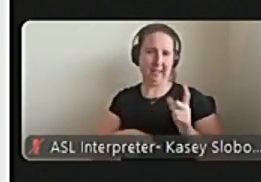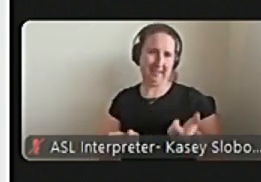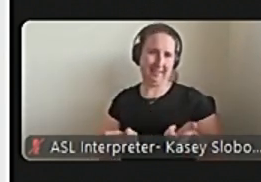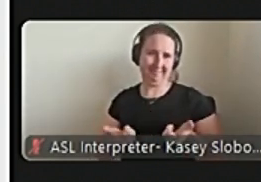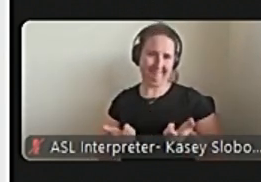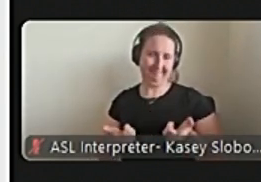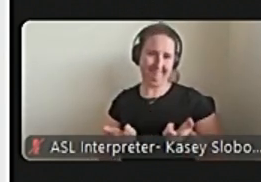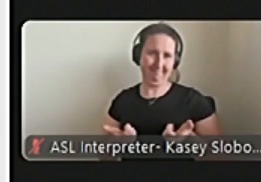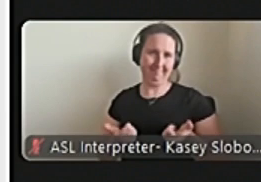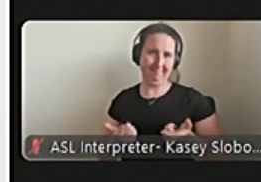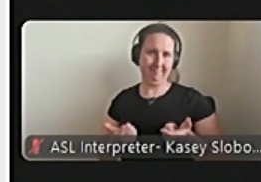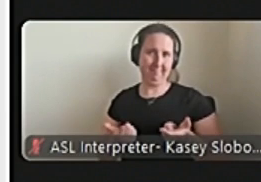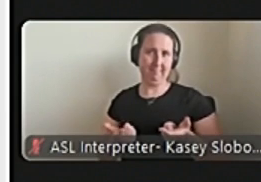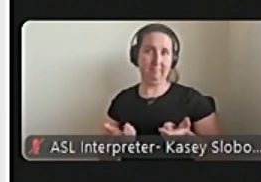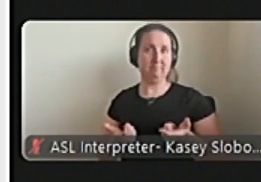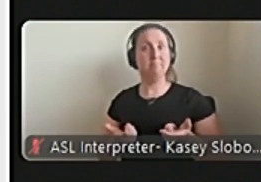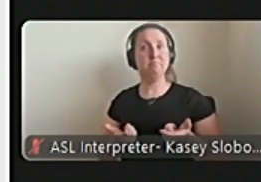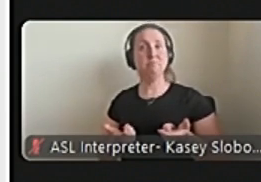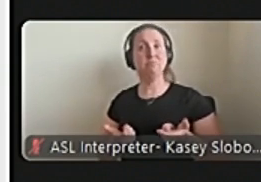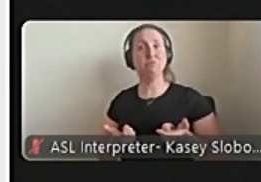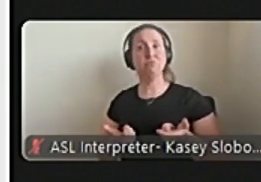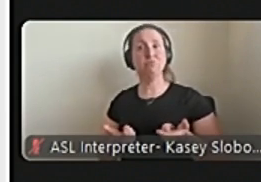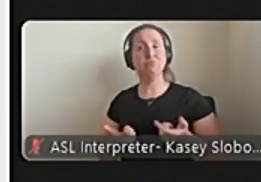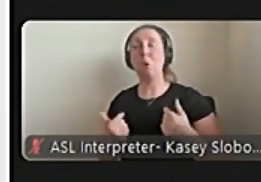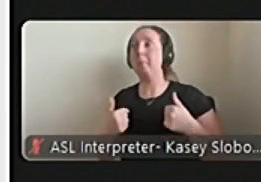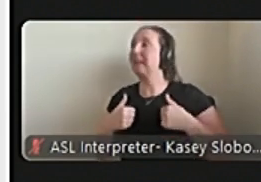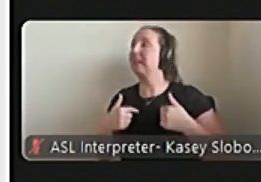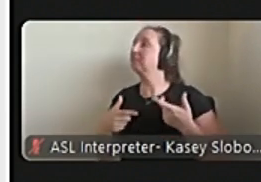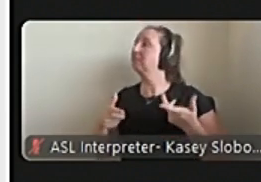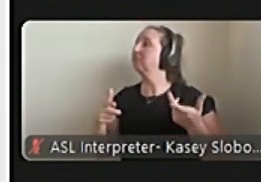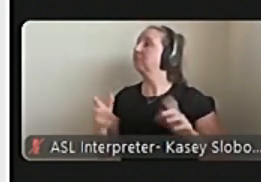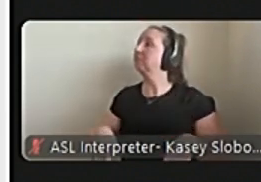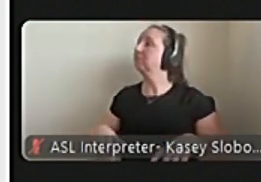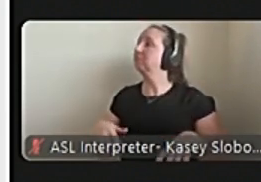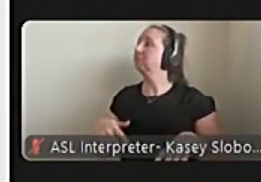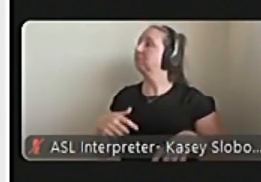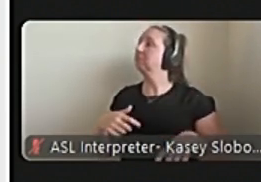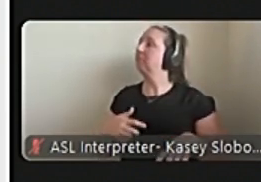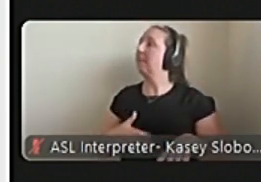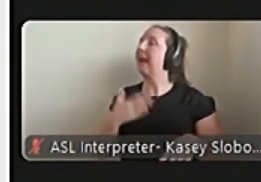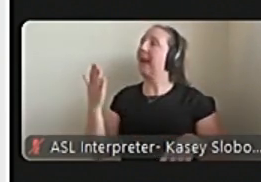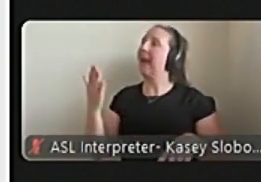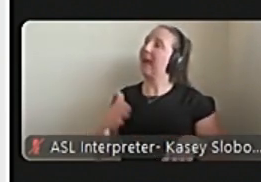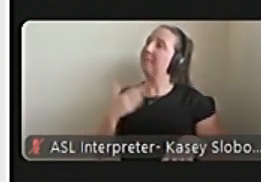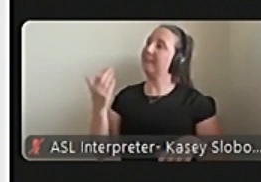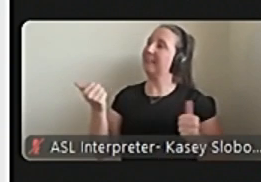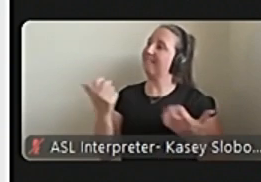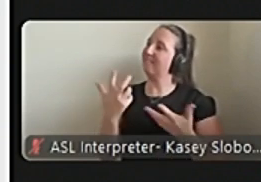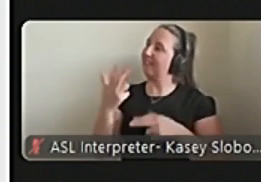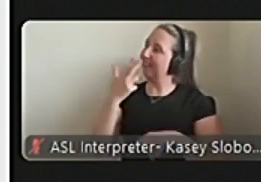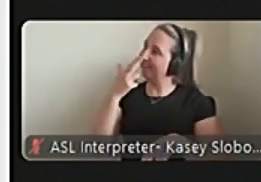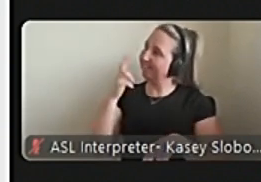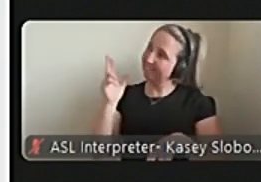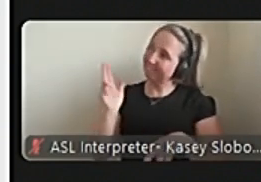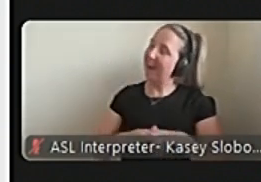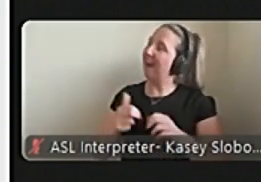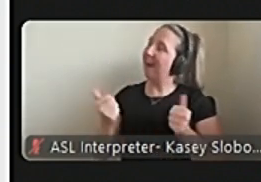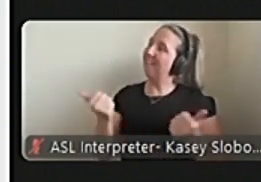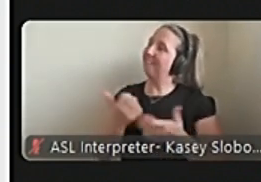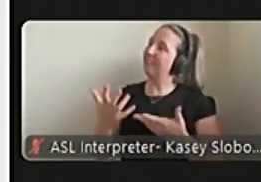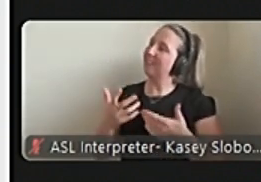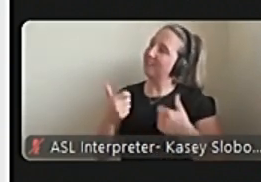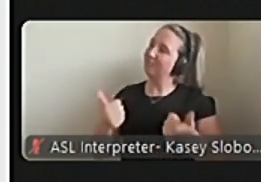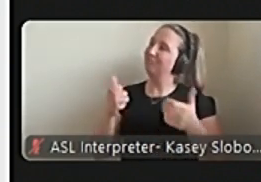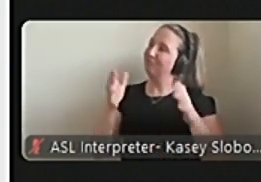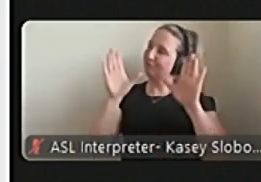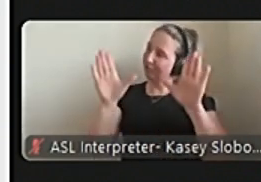is even-tempered, kind of goes with the flow. We've got people who are happy-go-lucky, everything is fun, and any crisis that comes up, we can deal